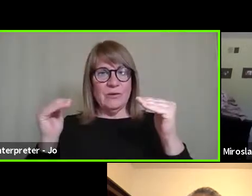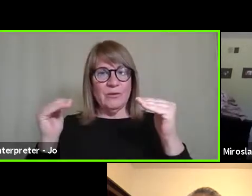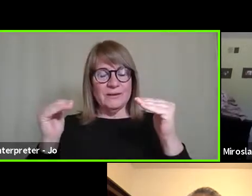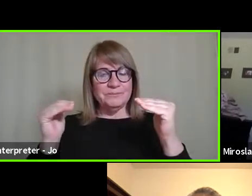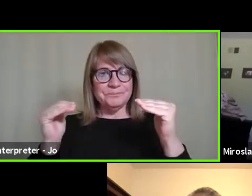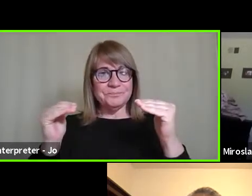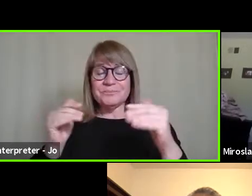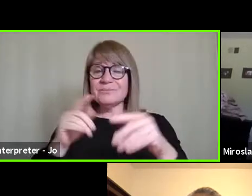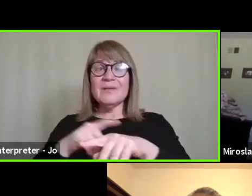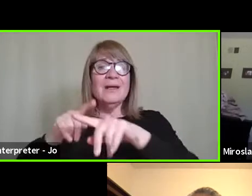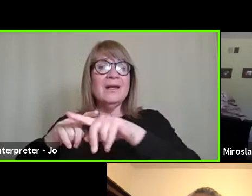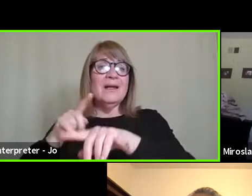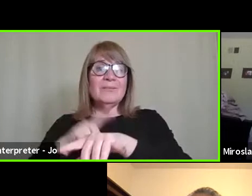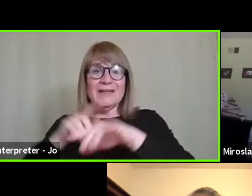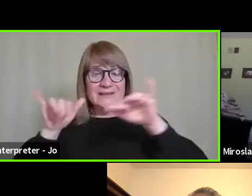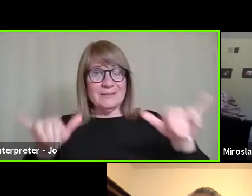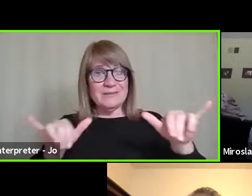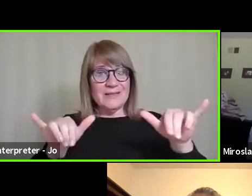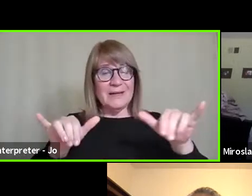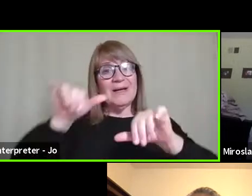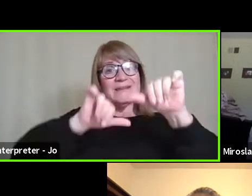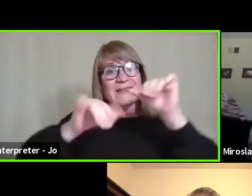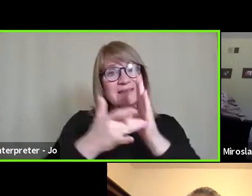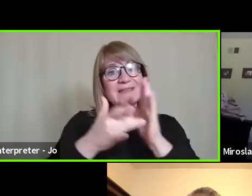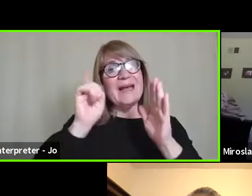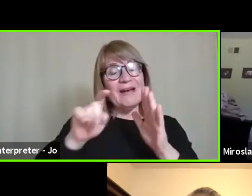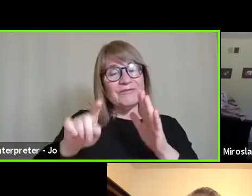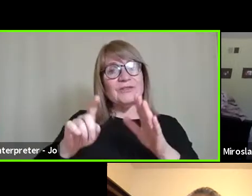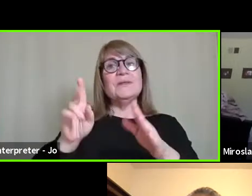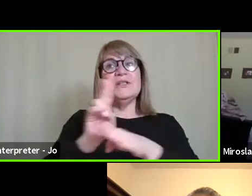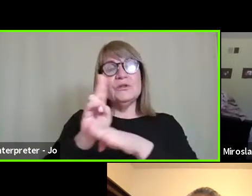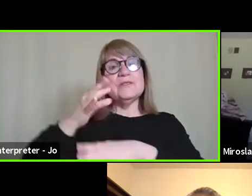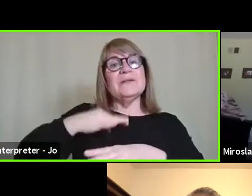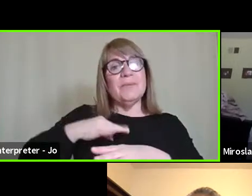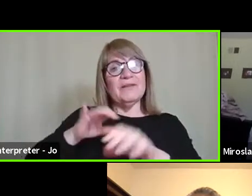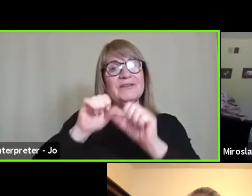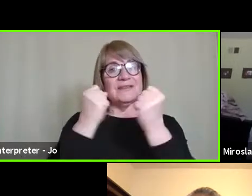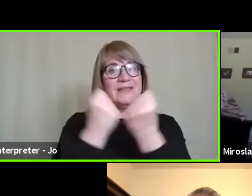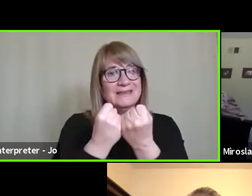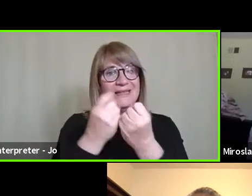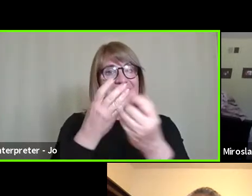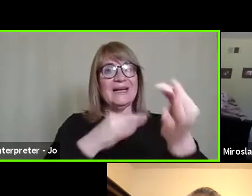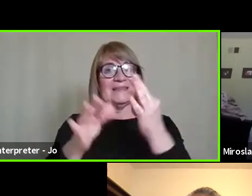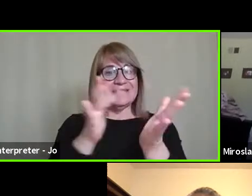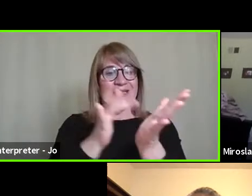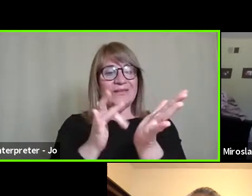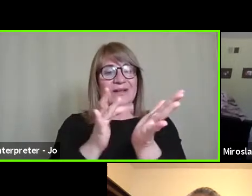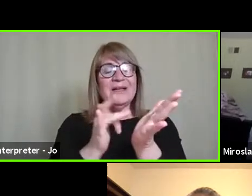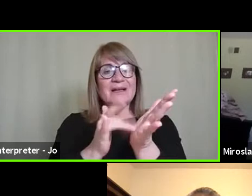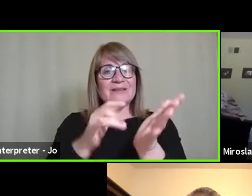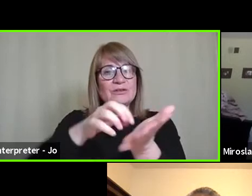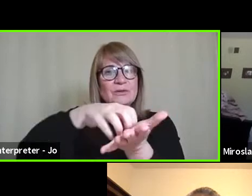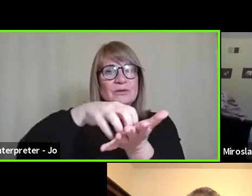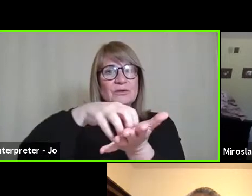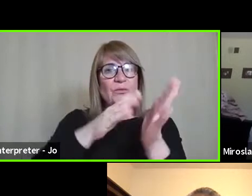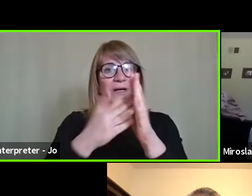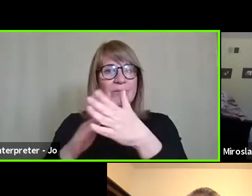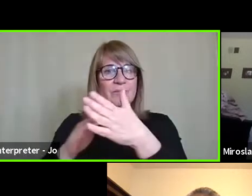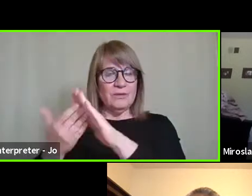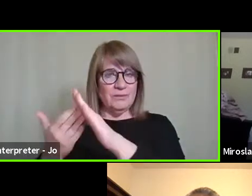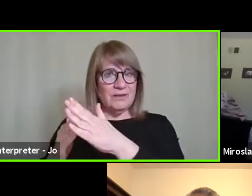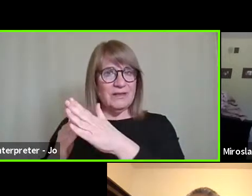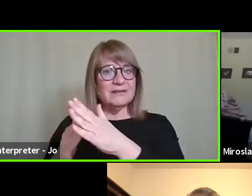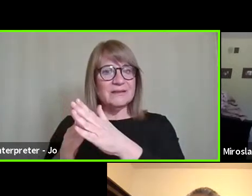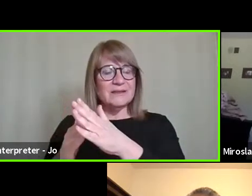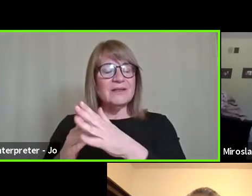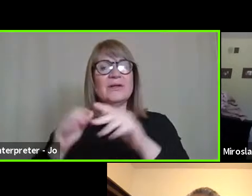are used in a way that benefits society and and are not used to exploit vulnerable communities so we can hold up these values at the same